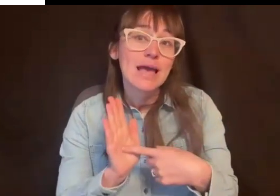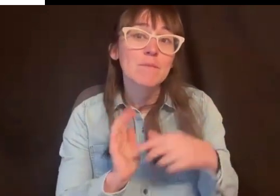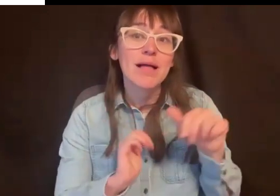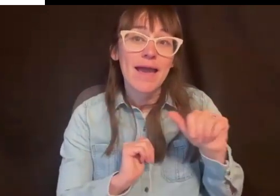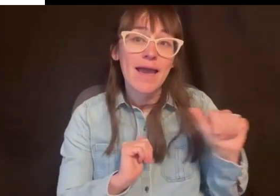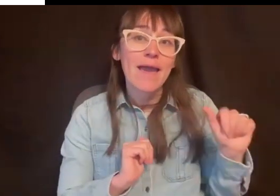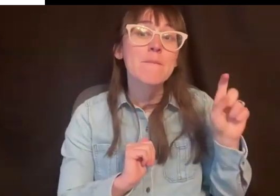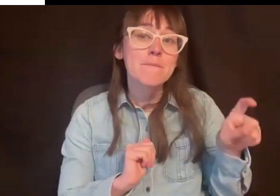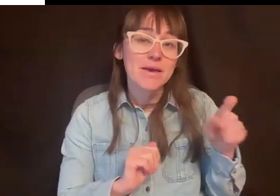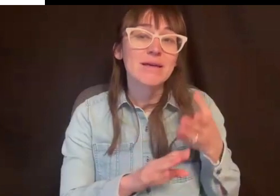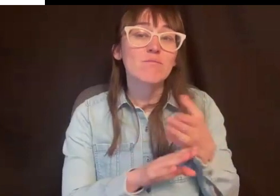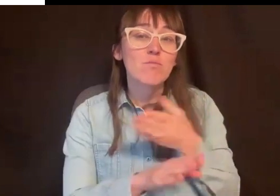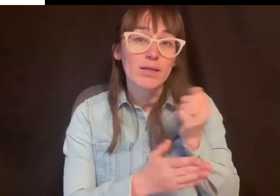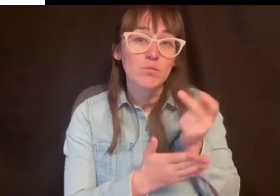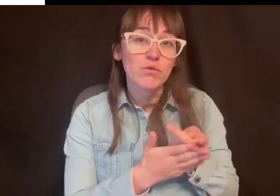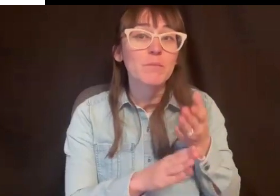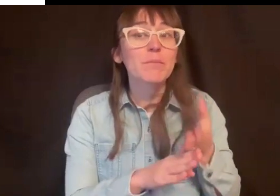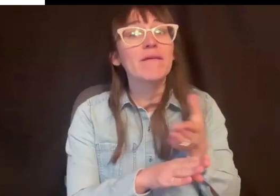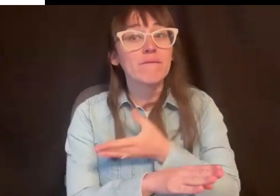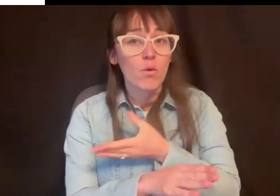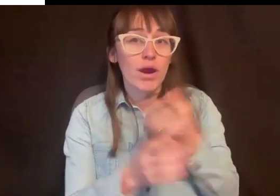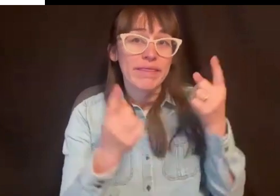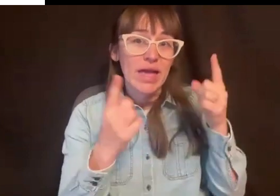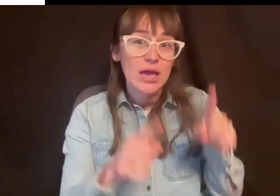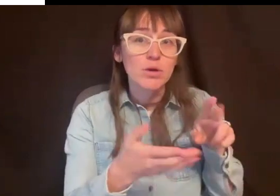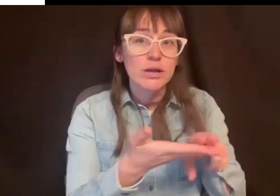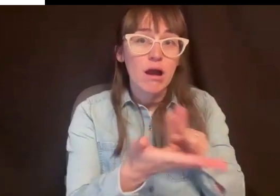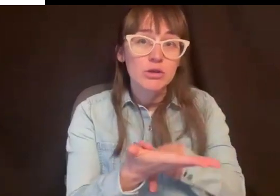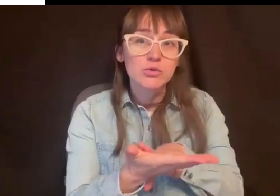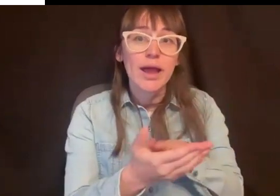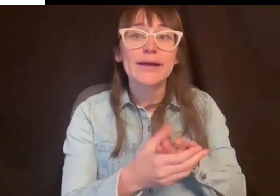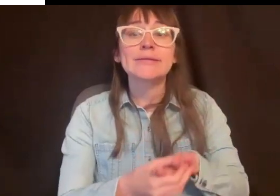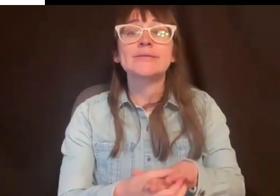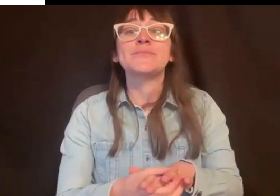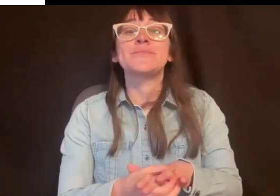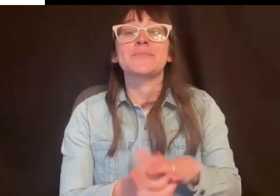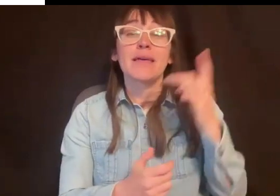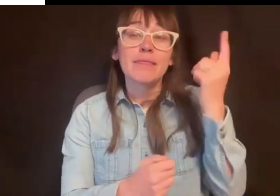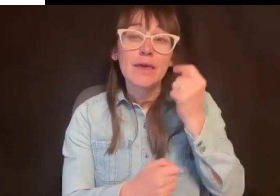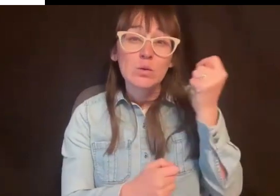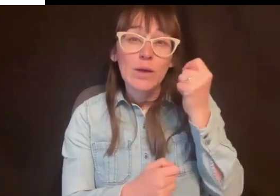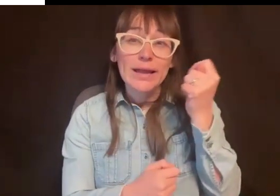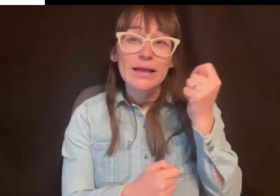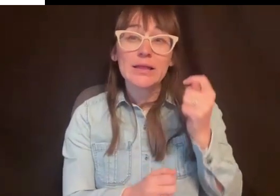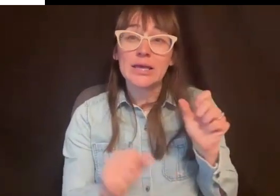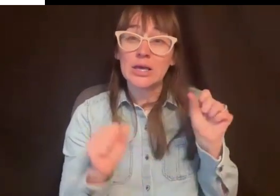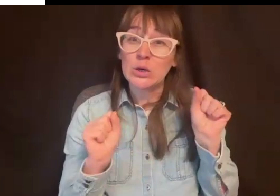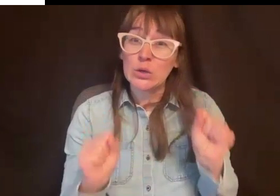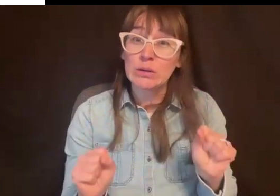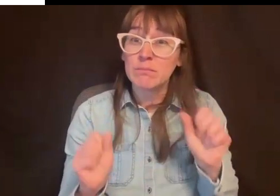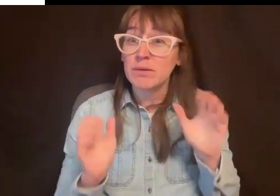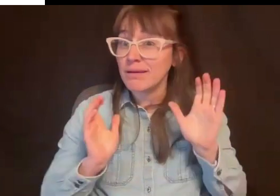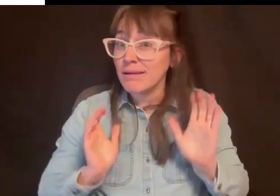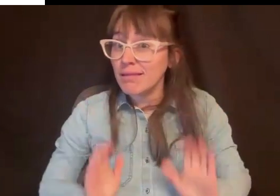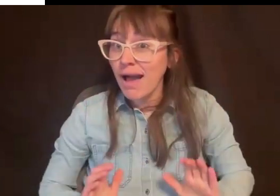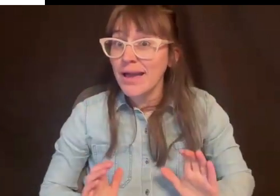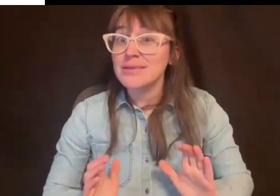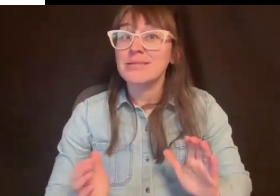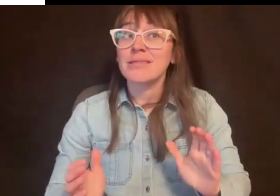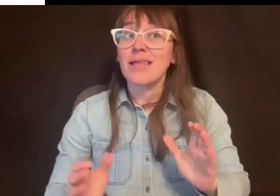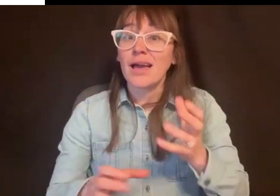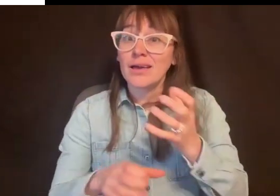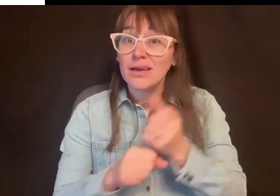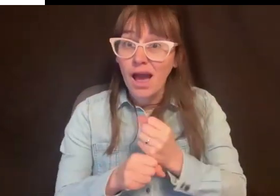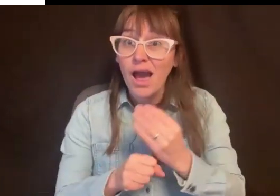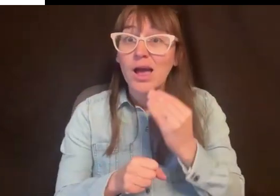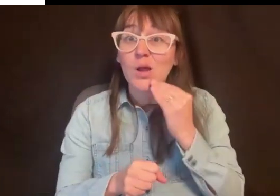receive prior approval before entering the contract. In theory, these could be clients who could have received home-delivered meals as